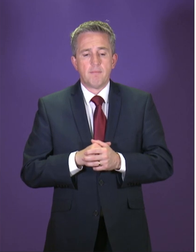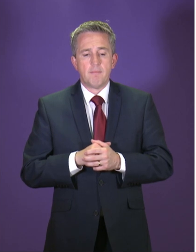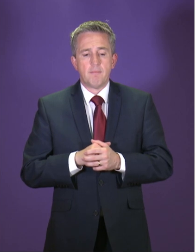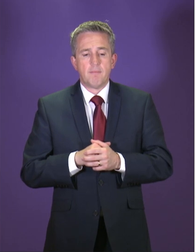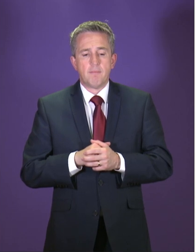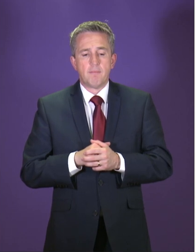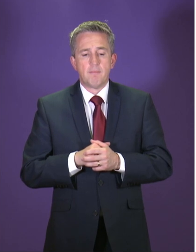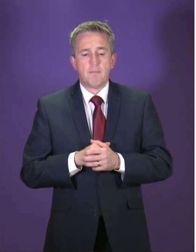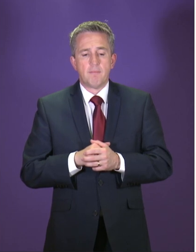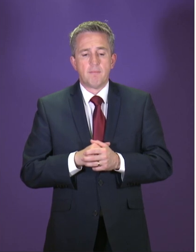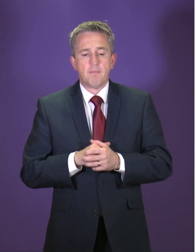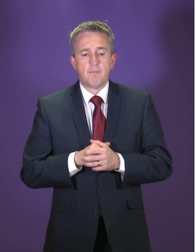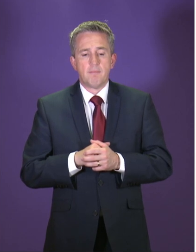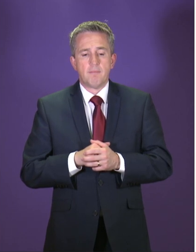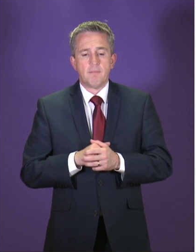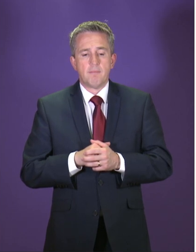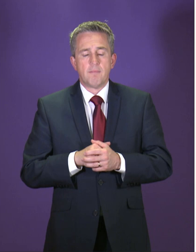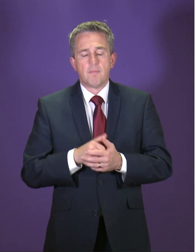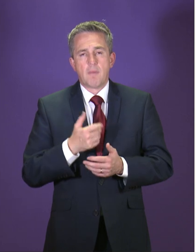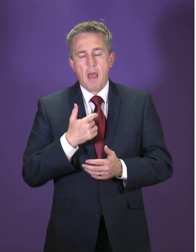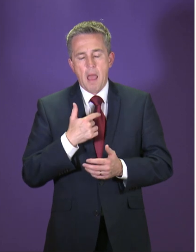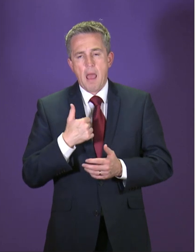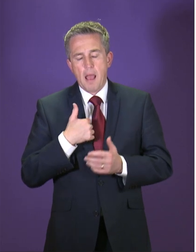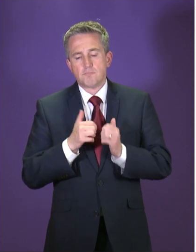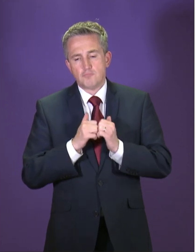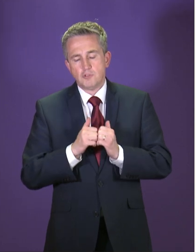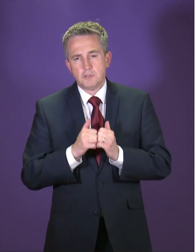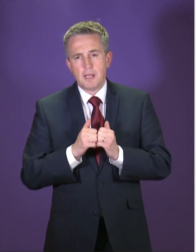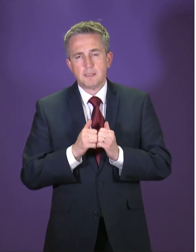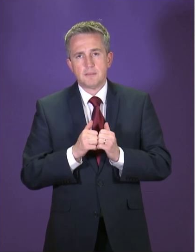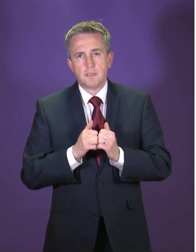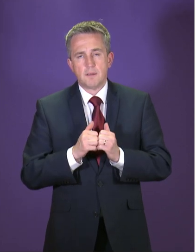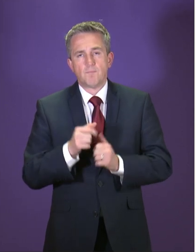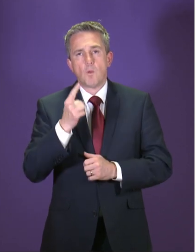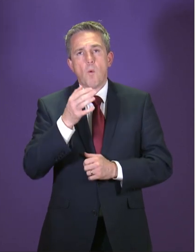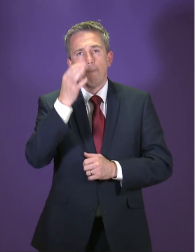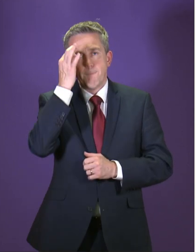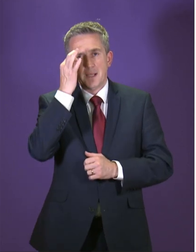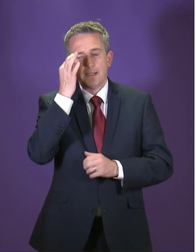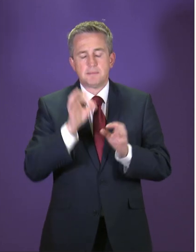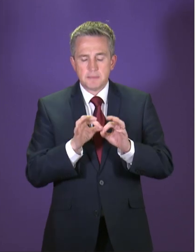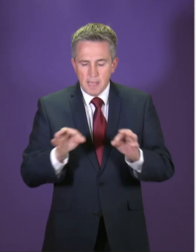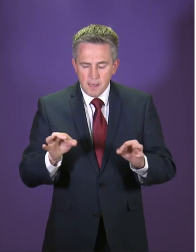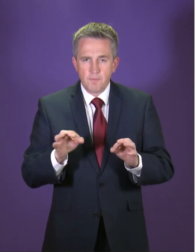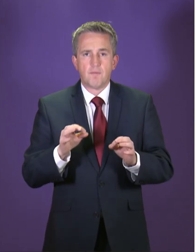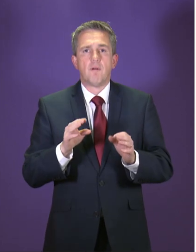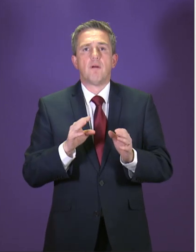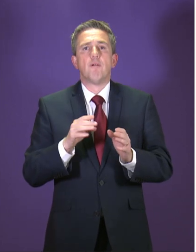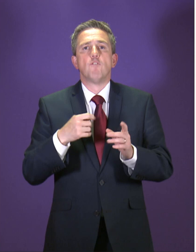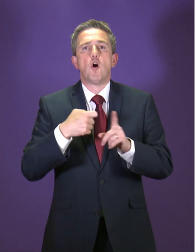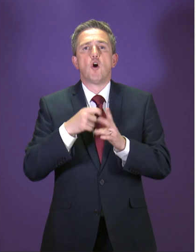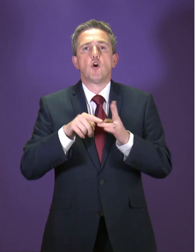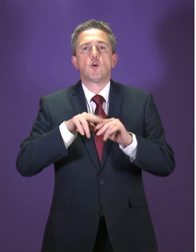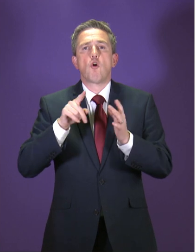I also thank you for the observance of a minute silence for Mr. Kofi Annan, the